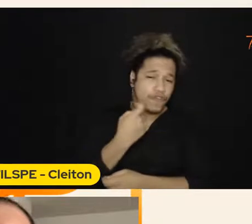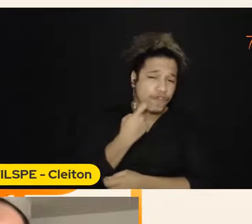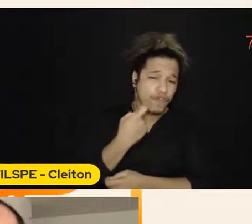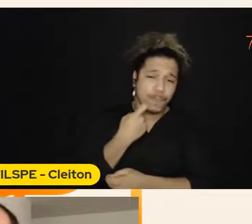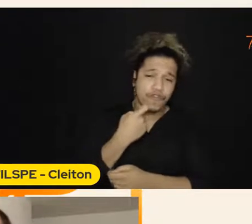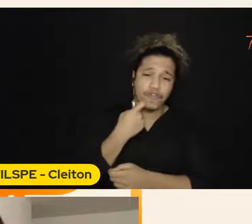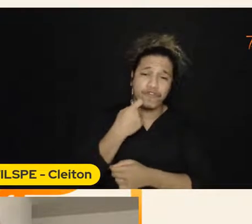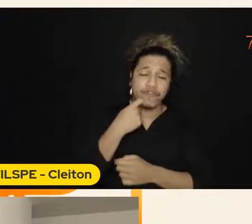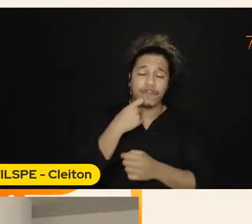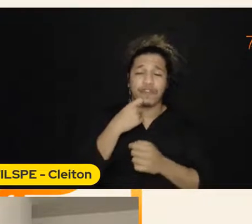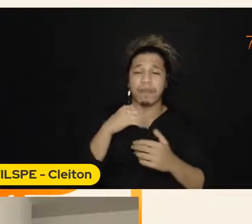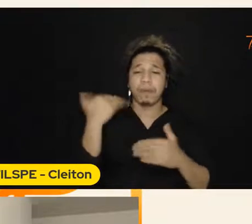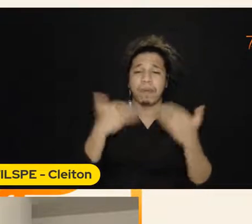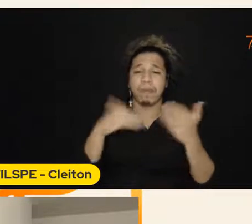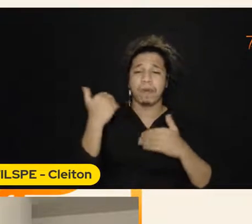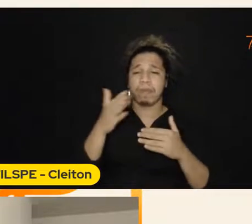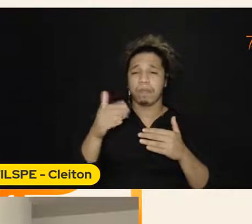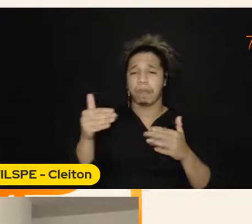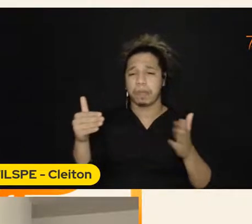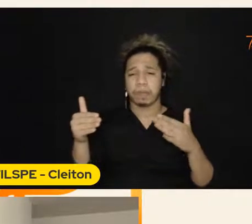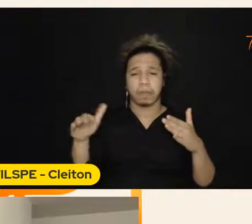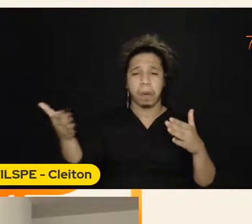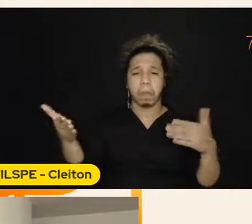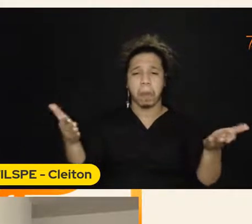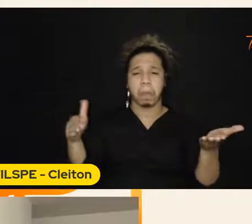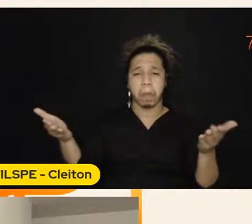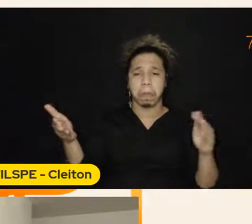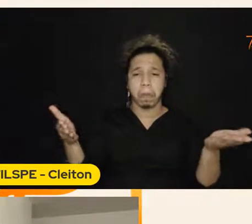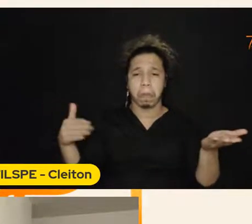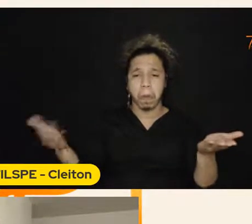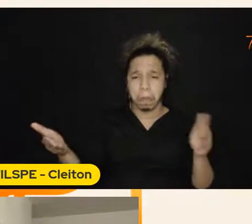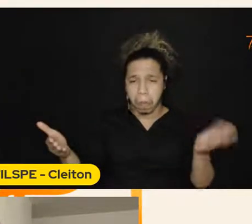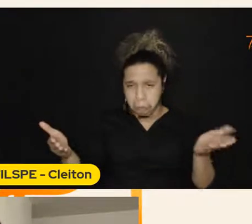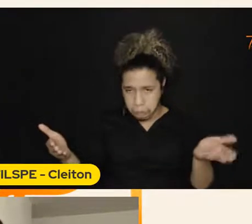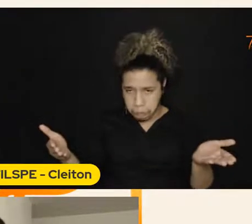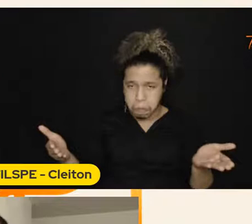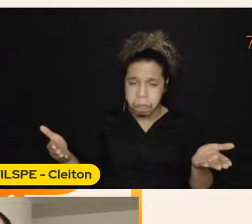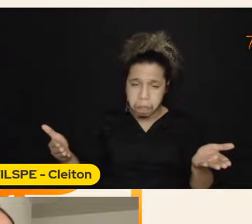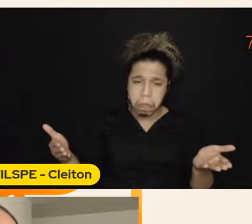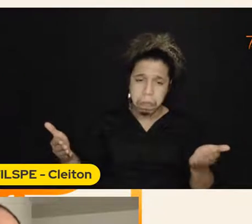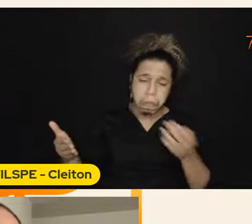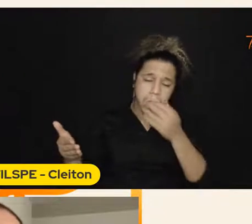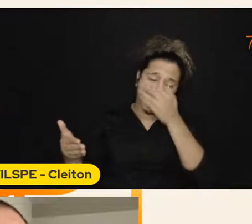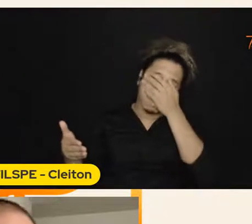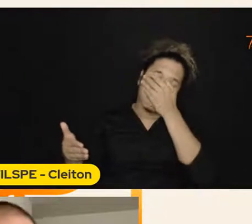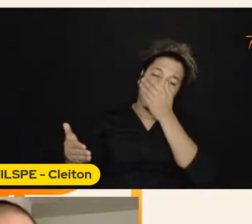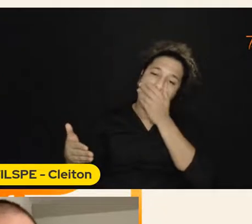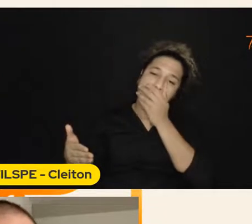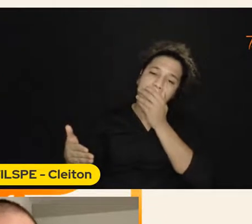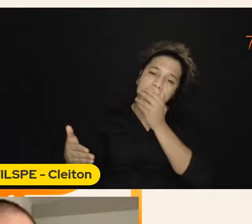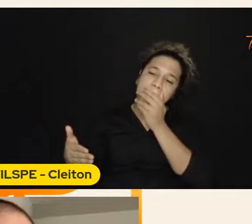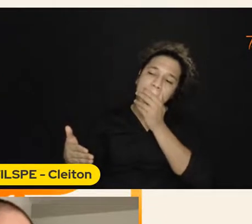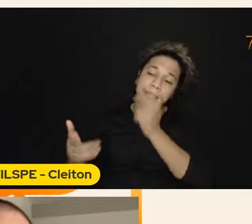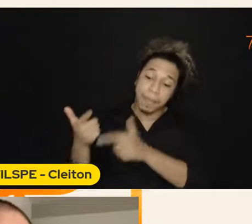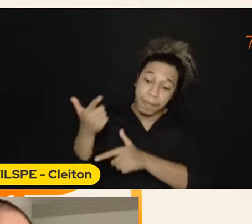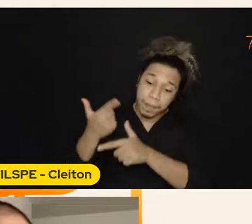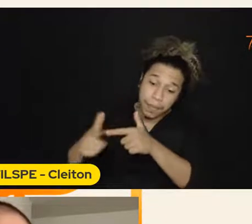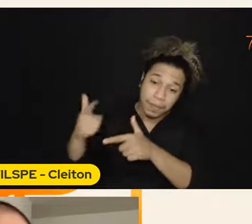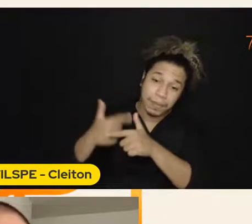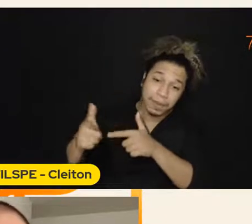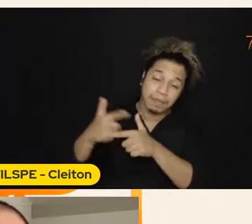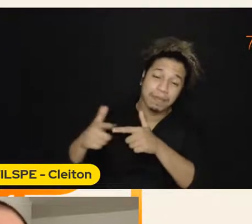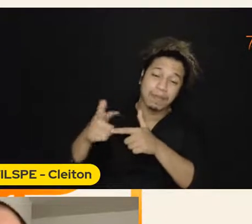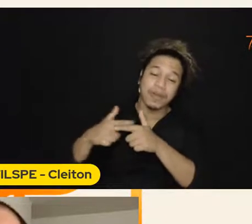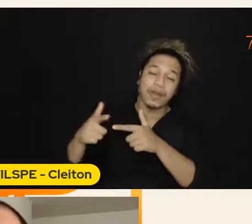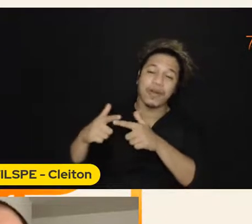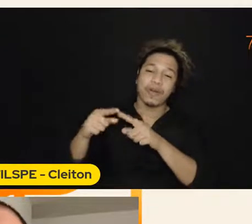all dying, and all the other problems existing in that environment due to this problem with the life cycle of the